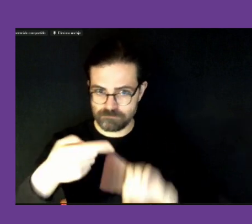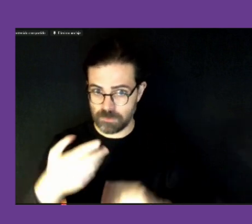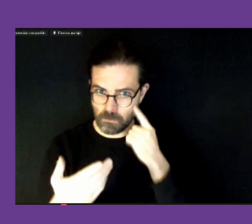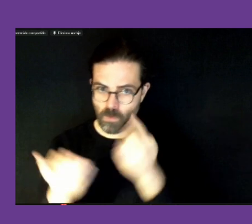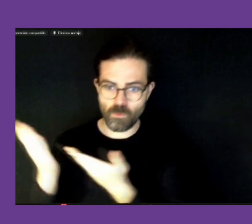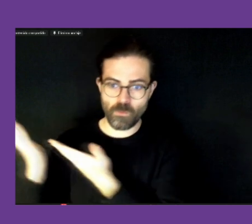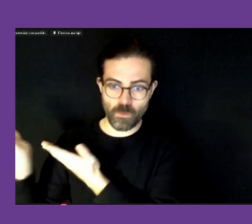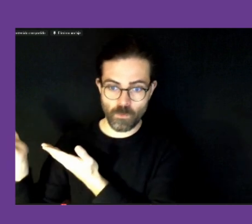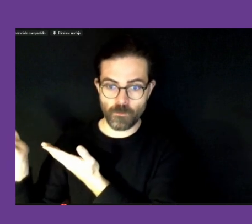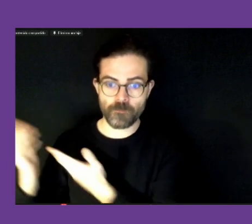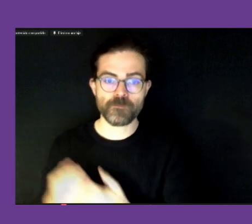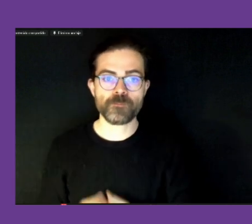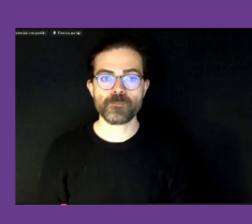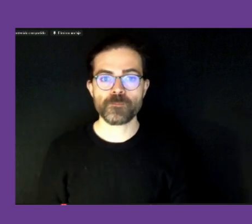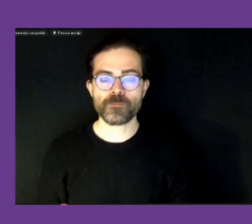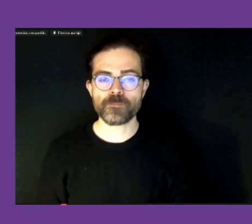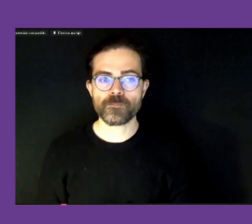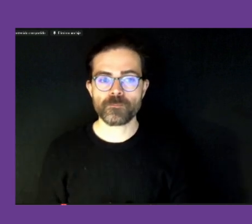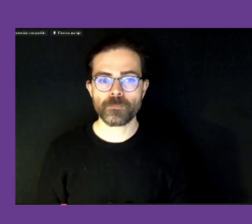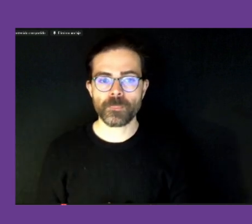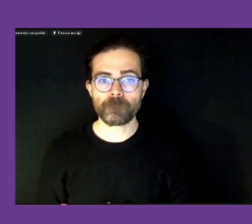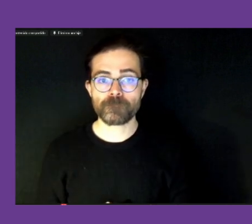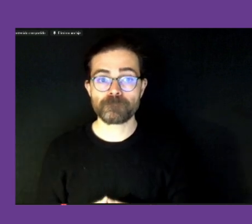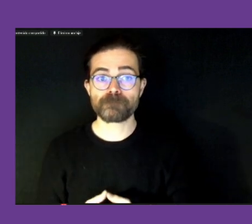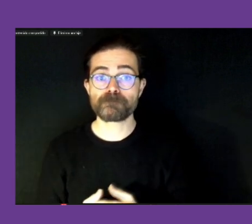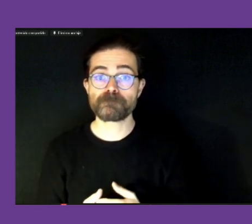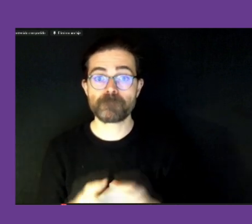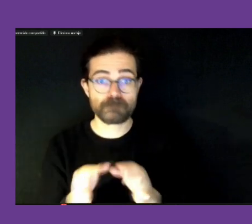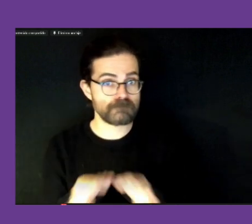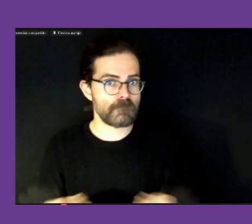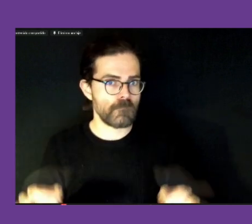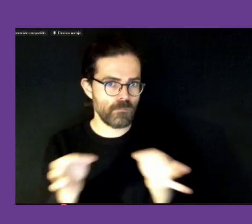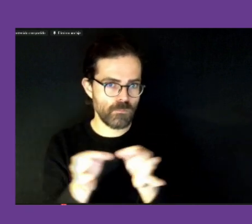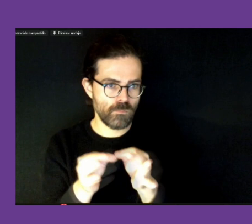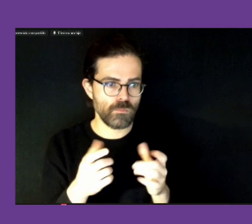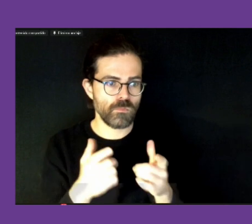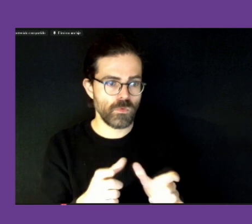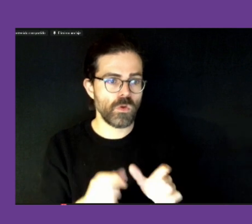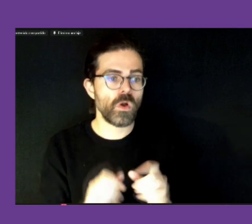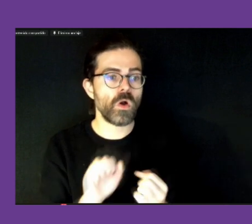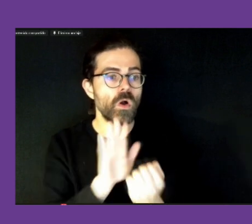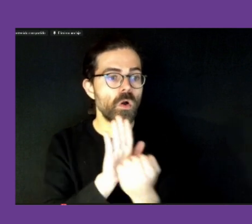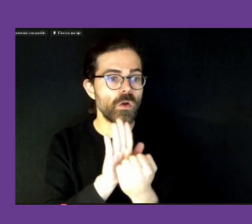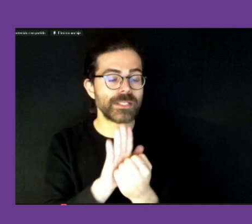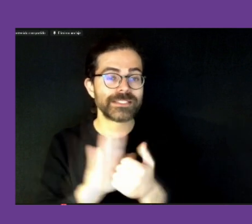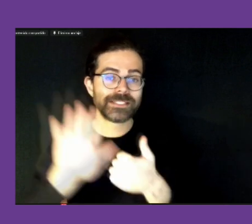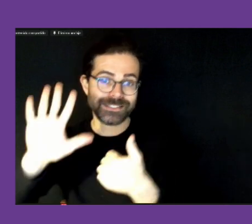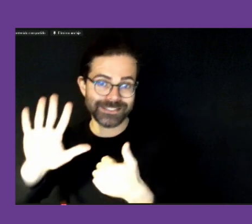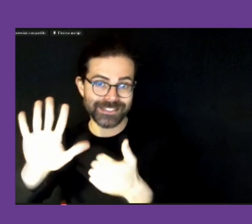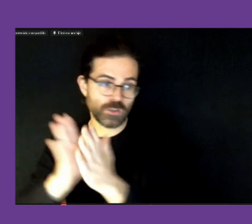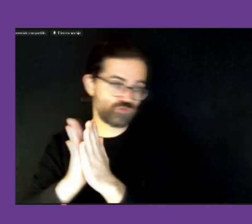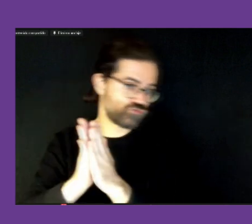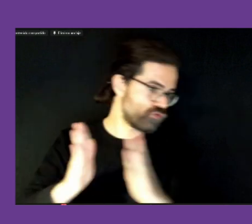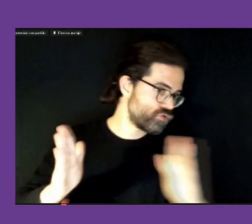horizontal aspects. And the main part for us will be clauses 6 to 13, which are the key elements of the built environment.